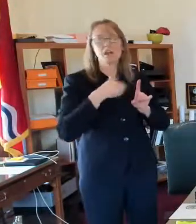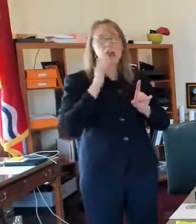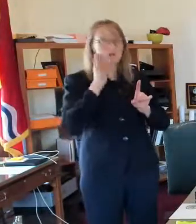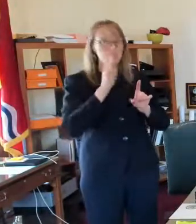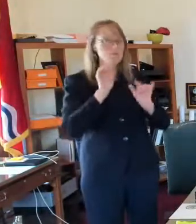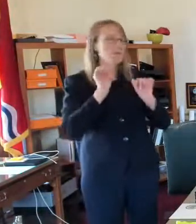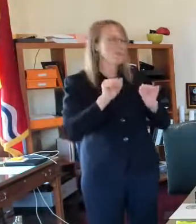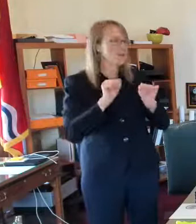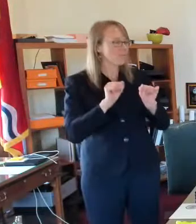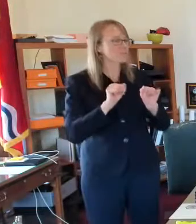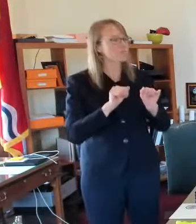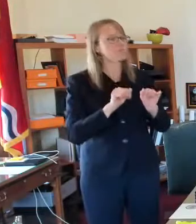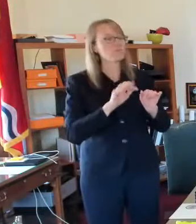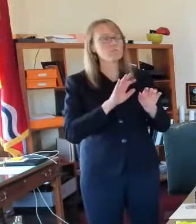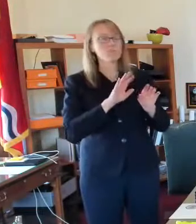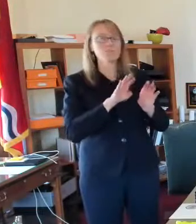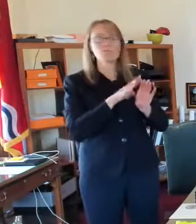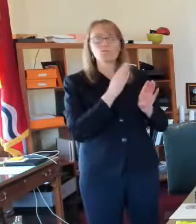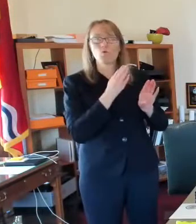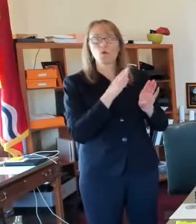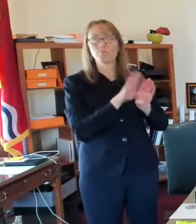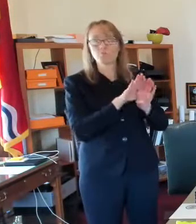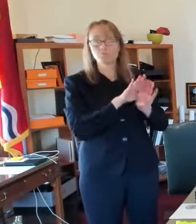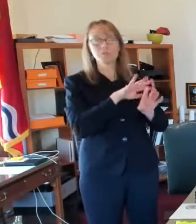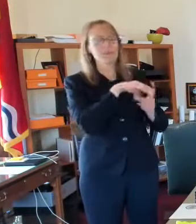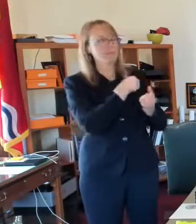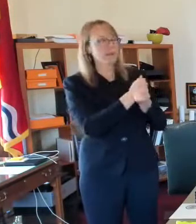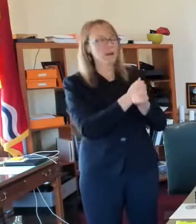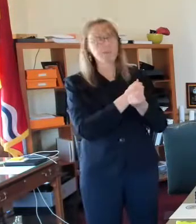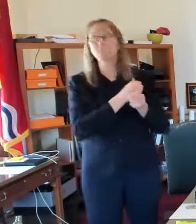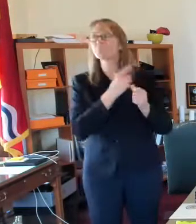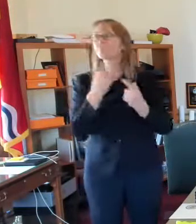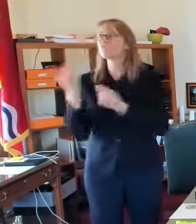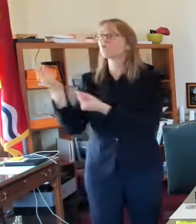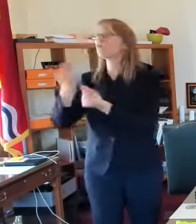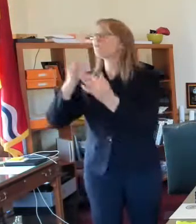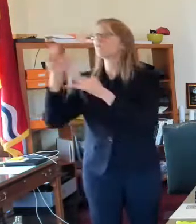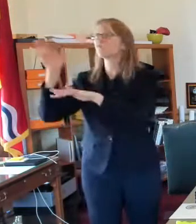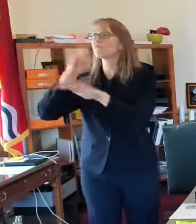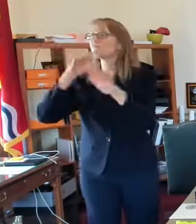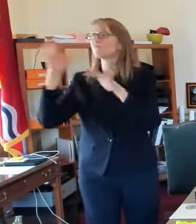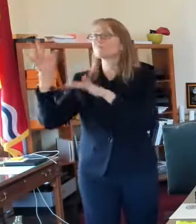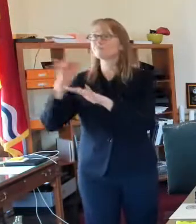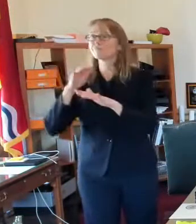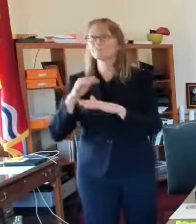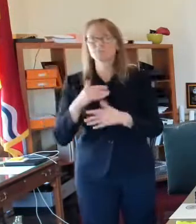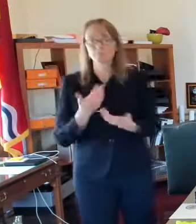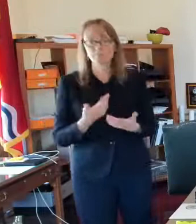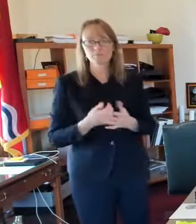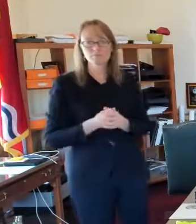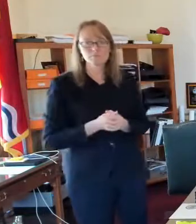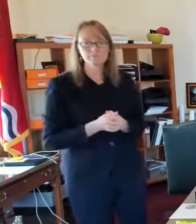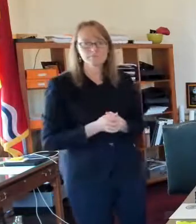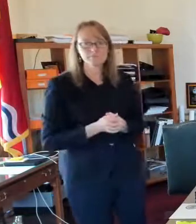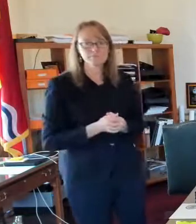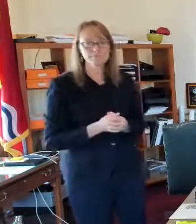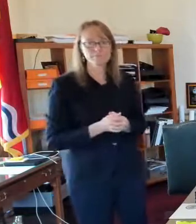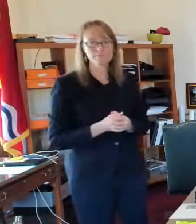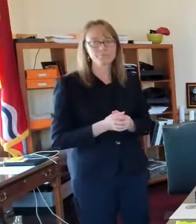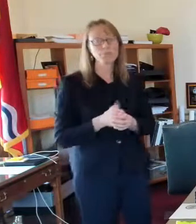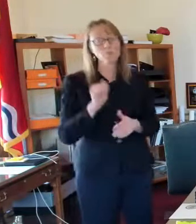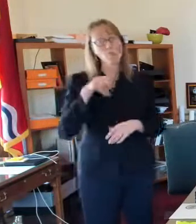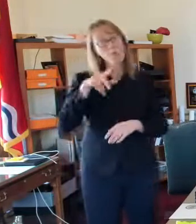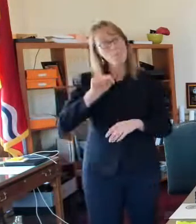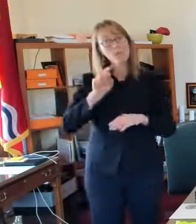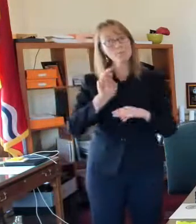out. So, the apartments for probably 4 years, and even before that to some extent,